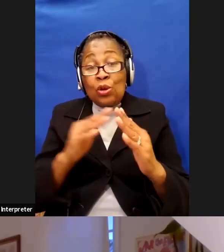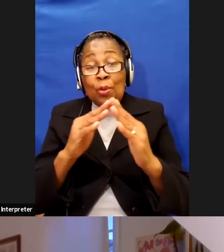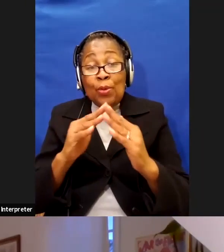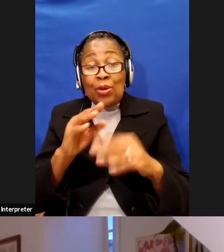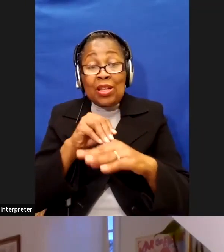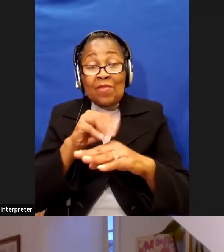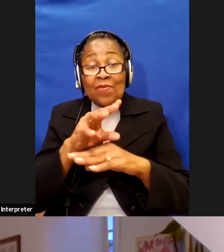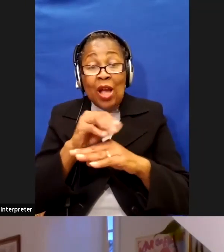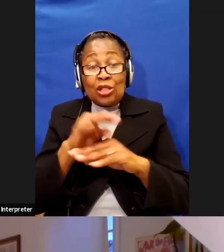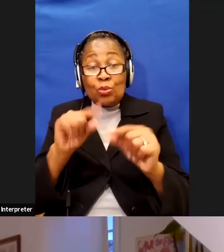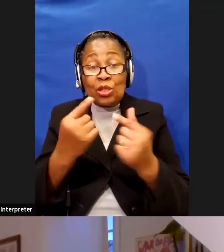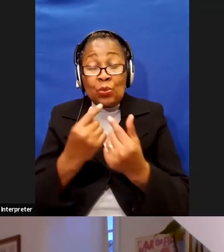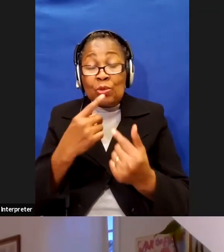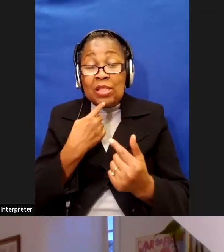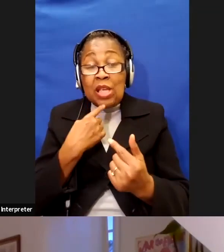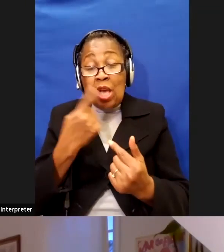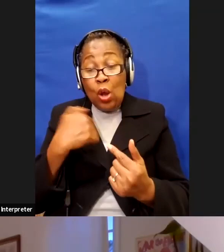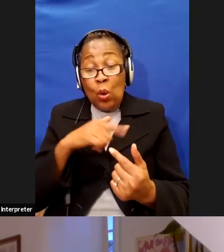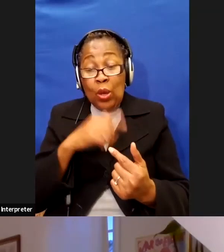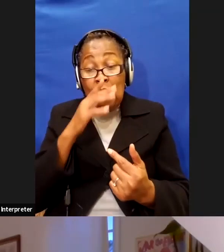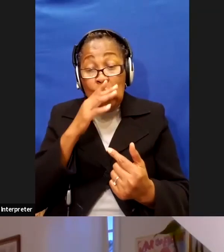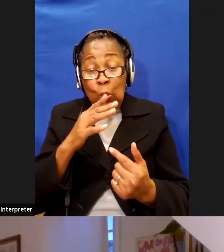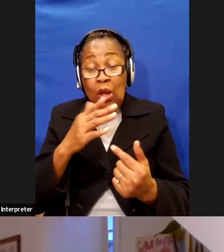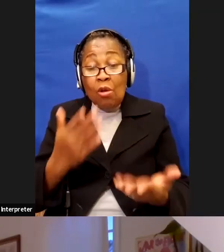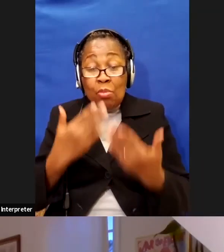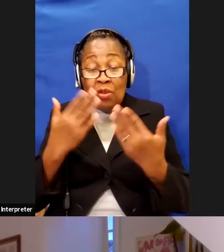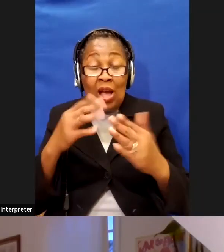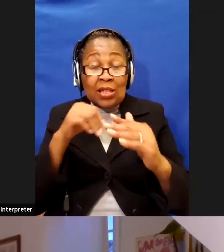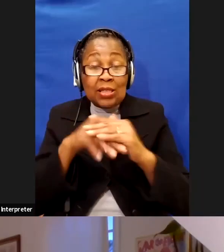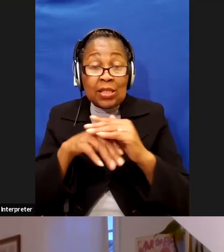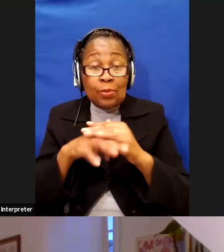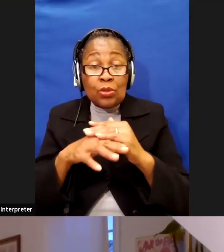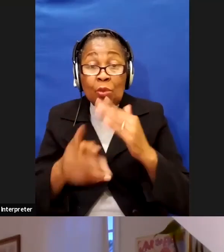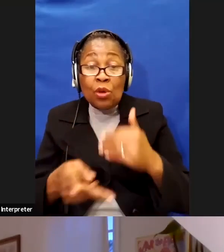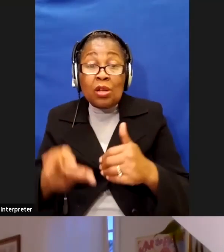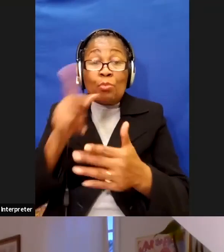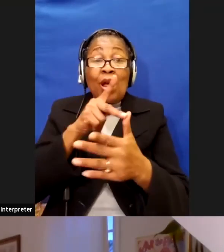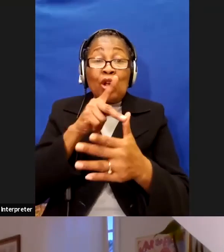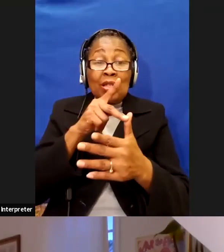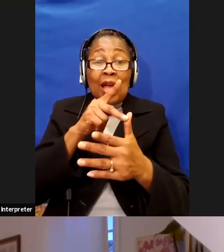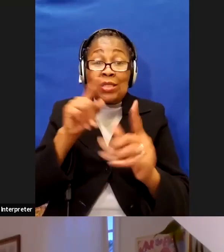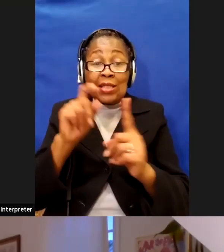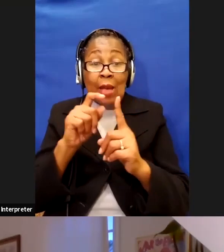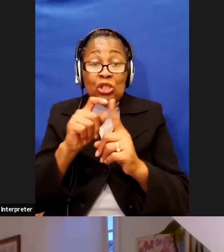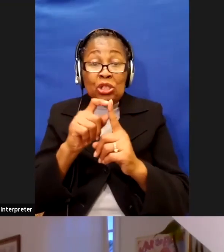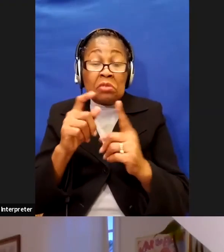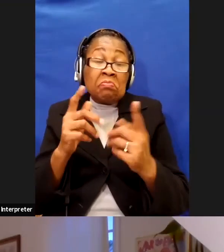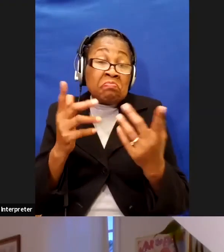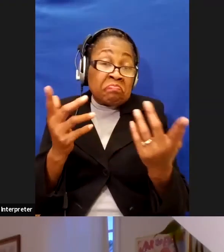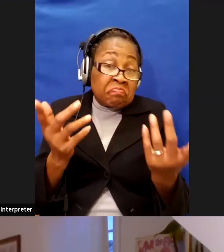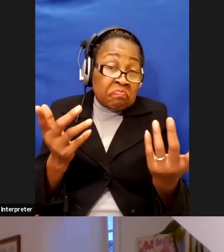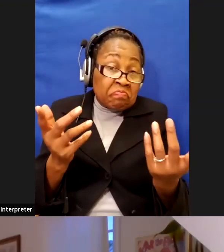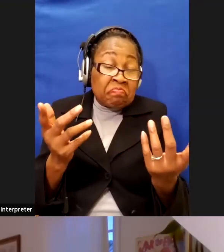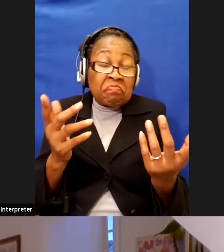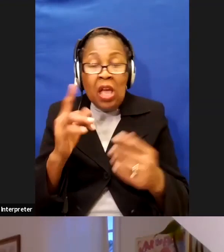just going to provide accessibility and we're going to prioritize captioning, that's another way that you can approach it too. I think it